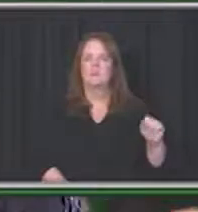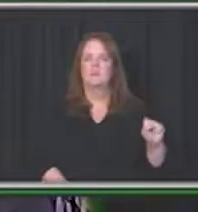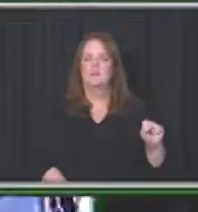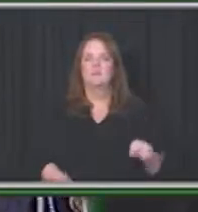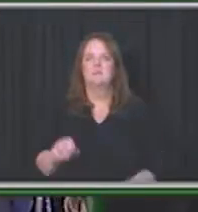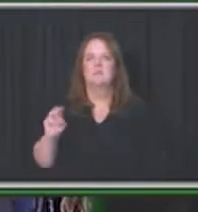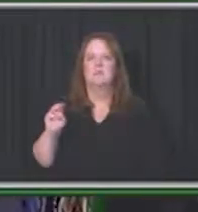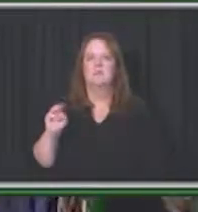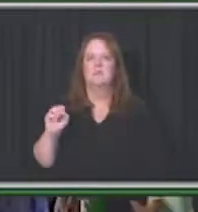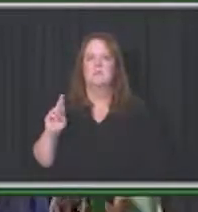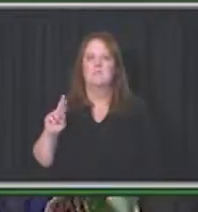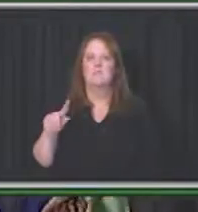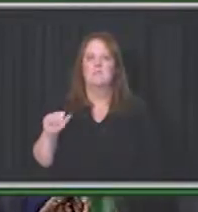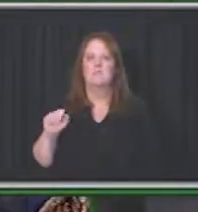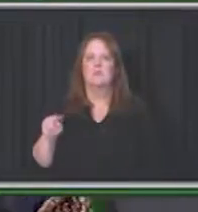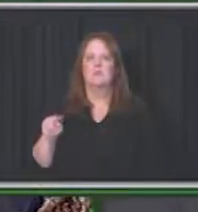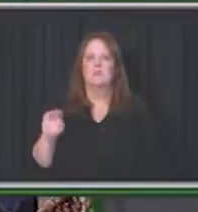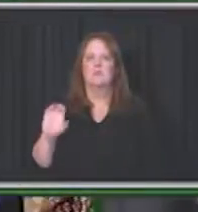Morgan Chandler.